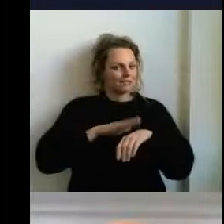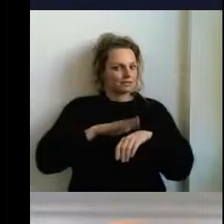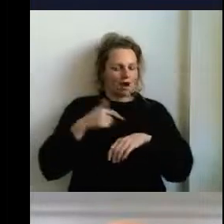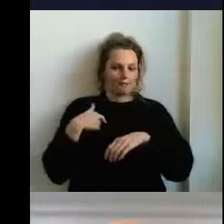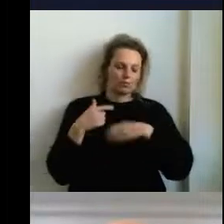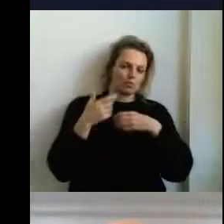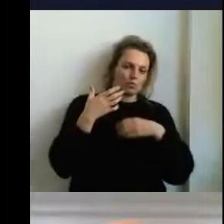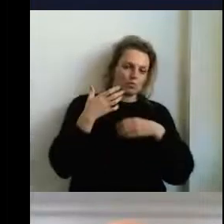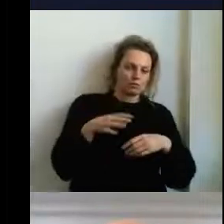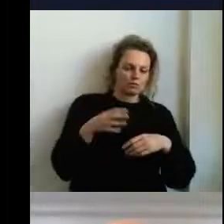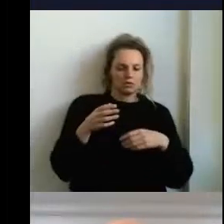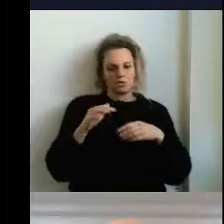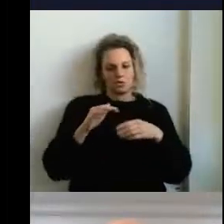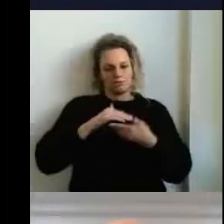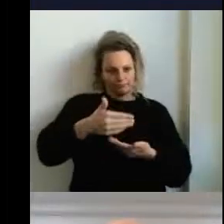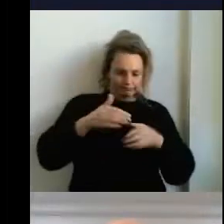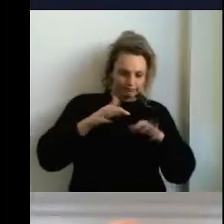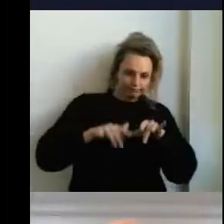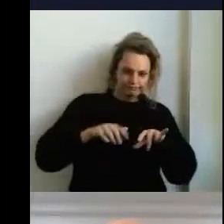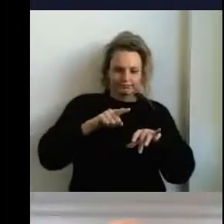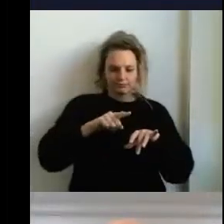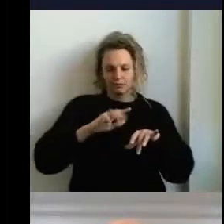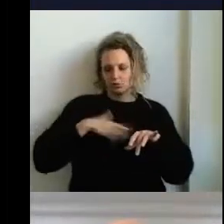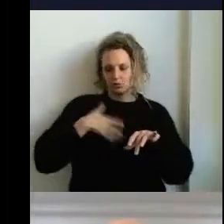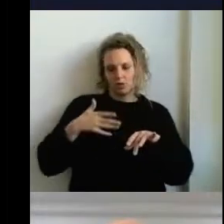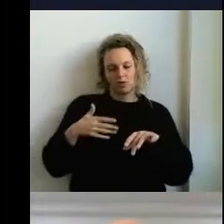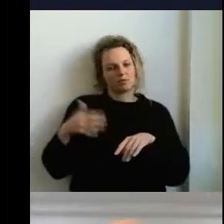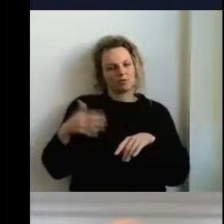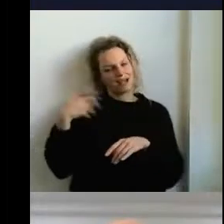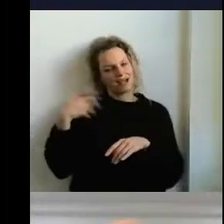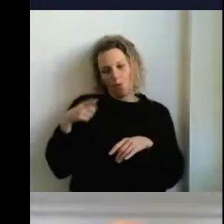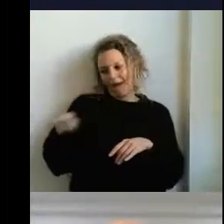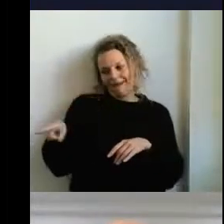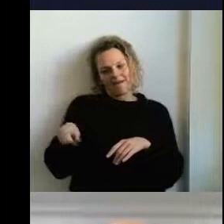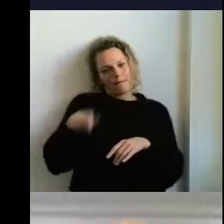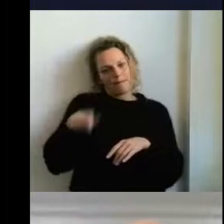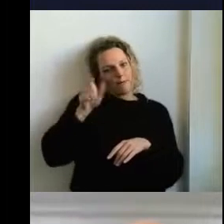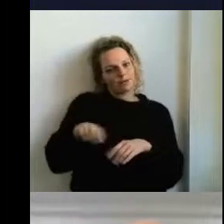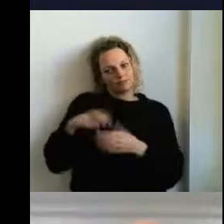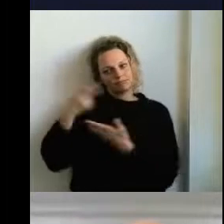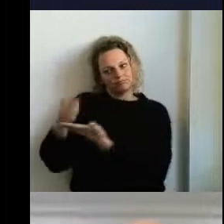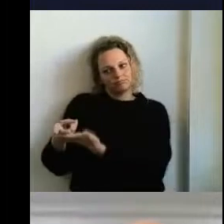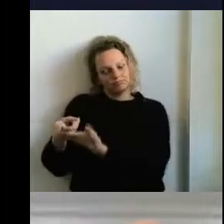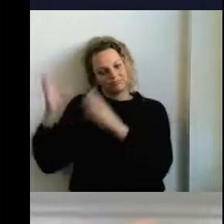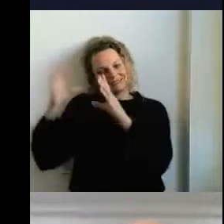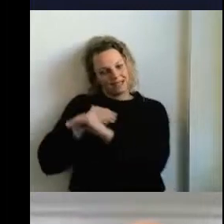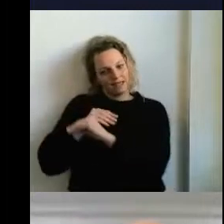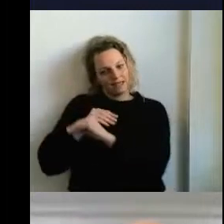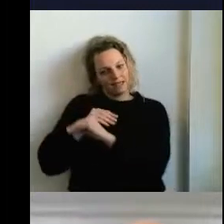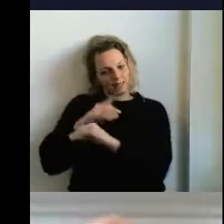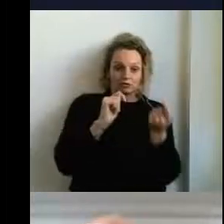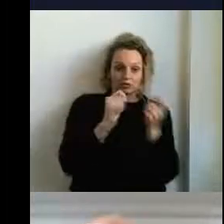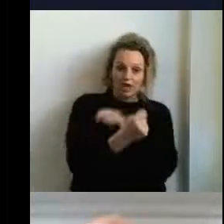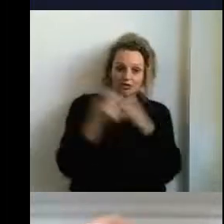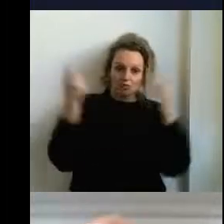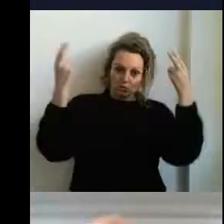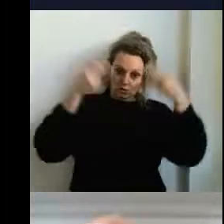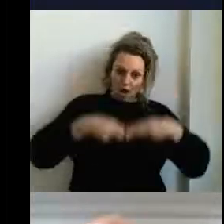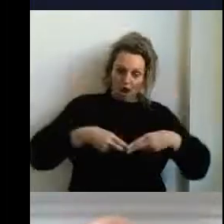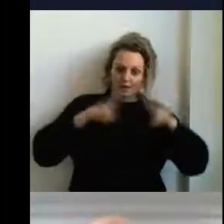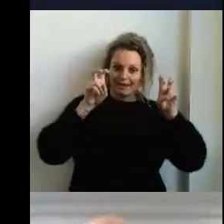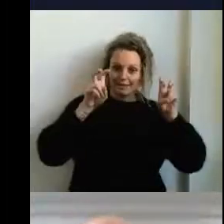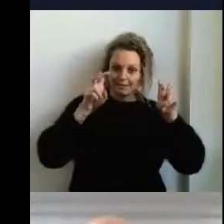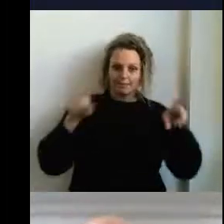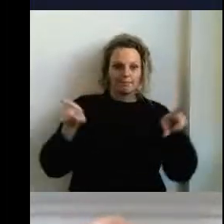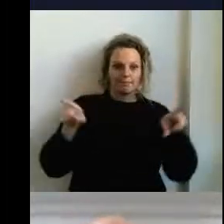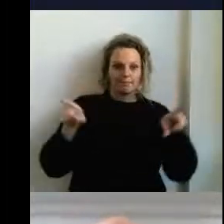you. You can just turn those back to the dark theme and have those go down. And there's also the light